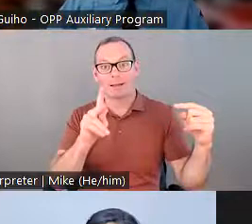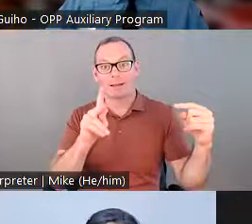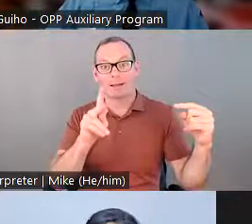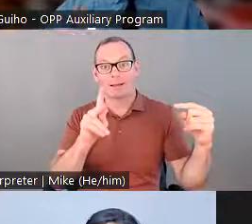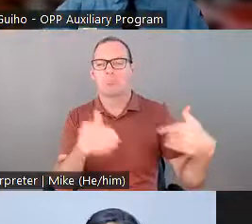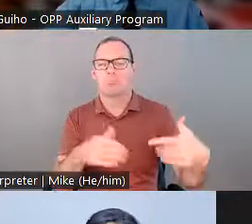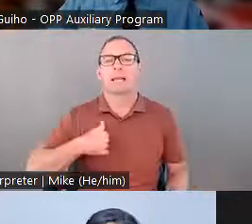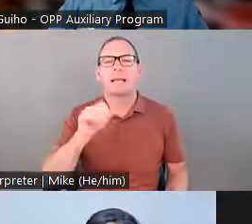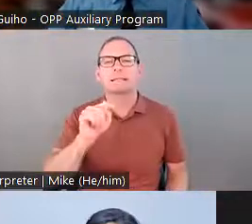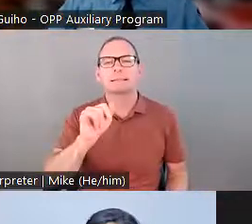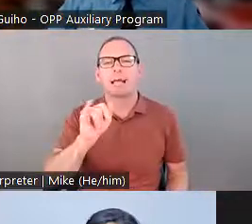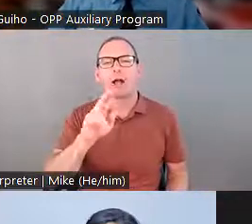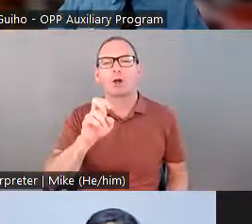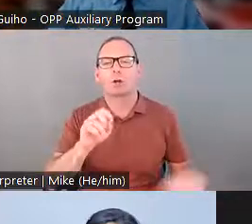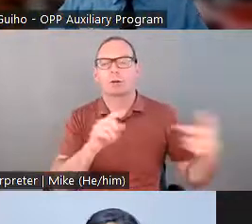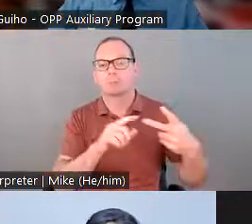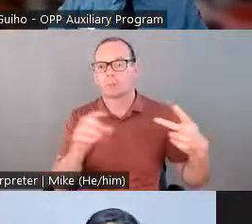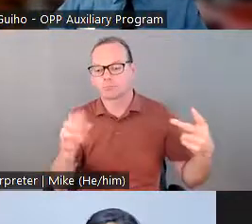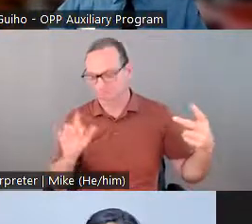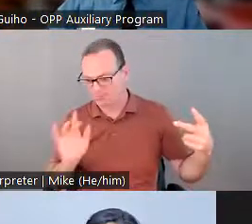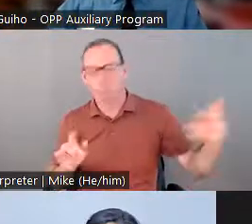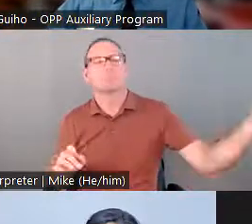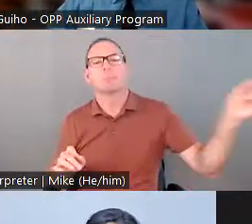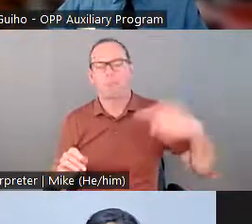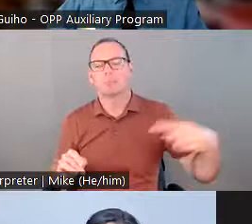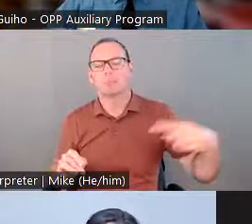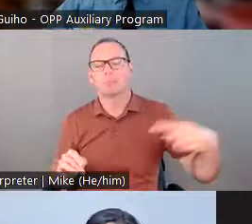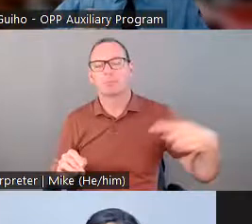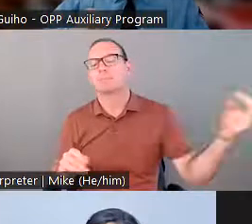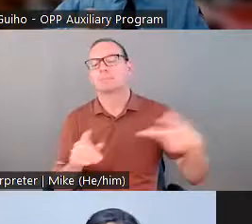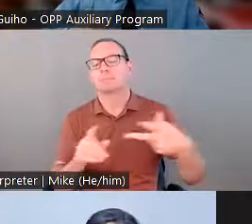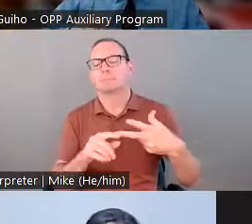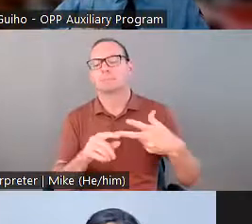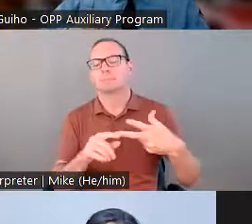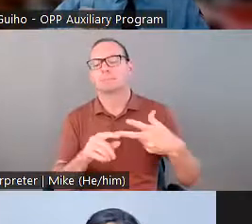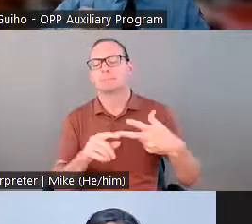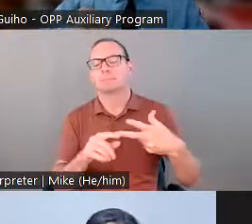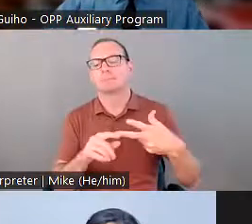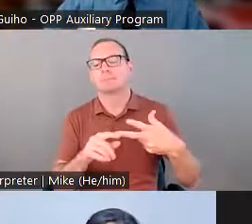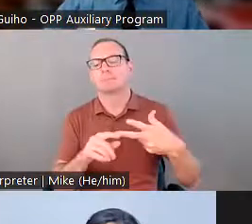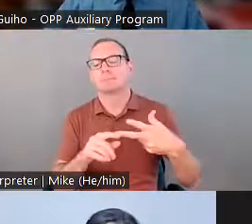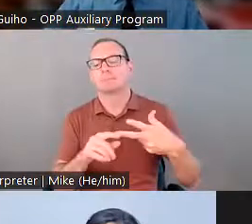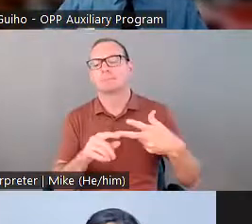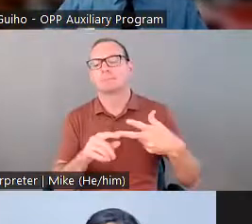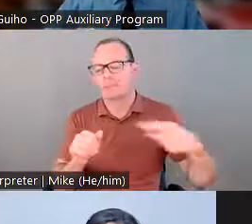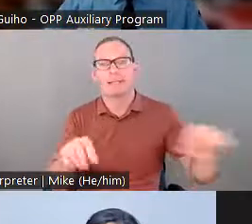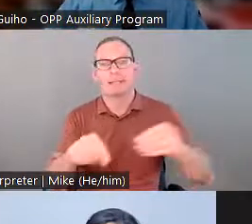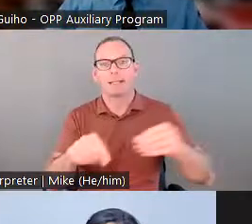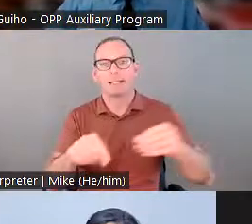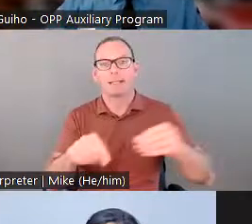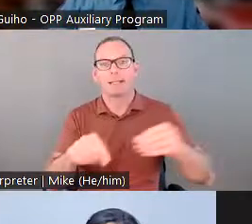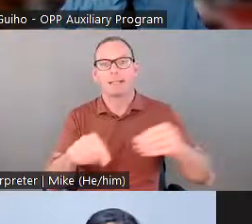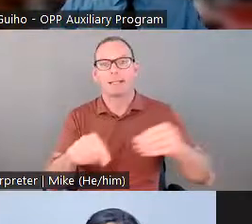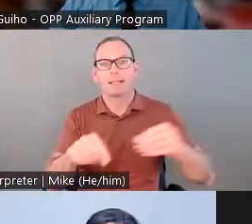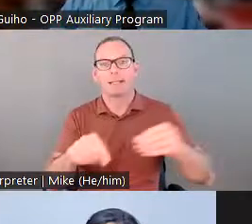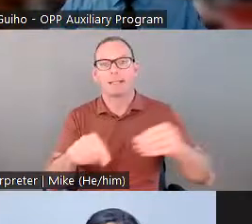I'll send this person the one from the CRA. And they go on and on until they finally get you to click one of the links they don't want you to click on.